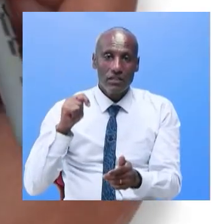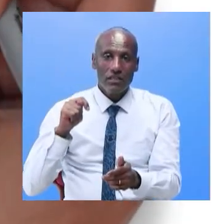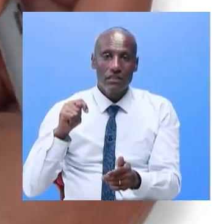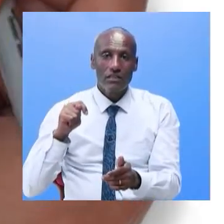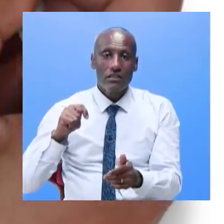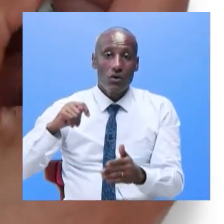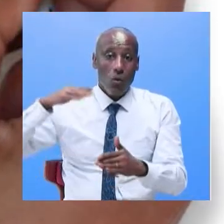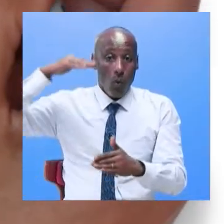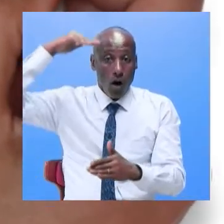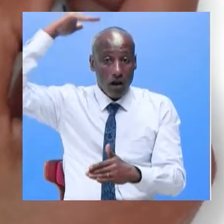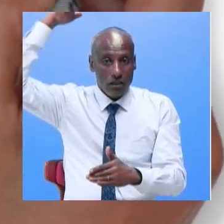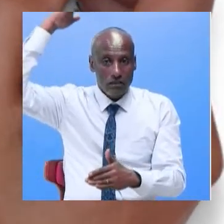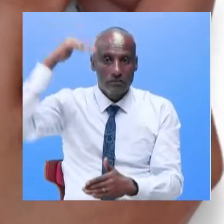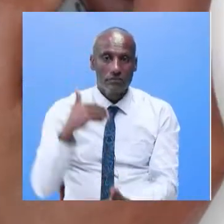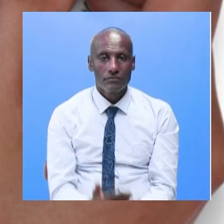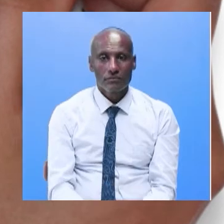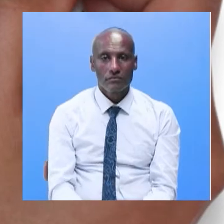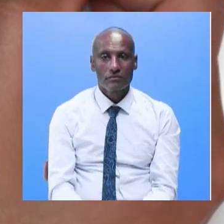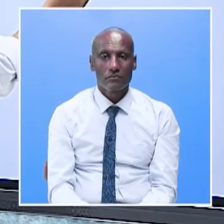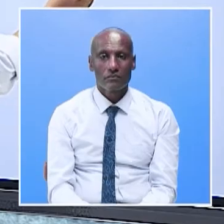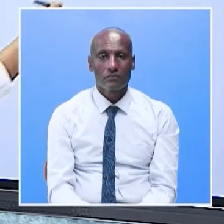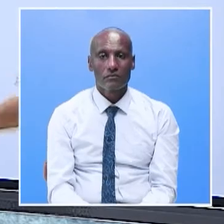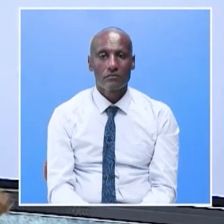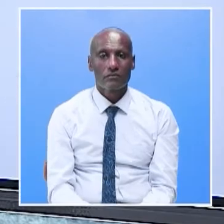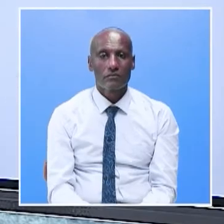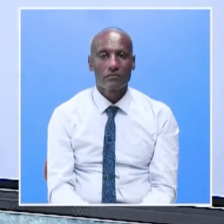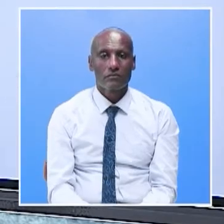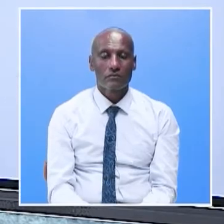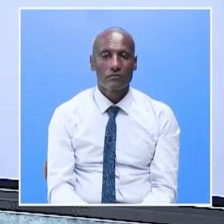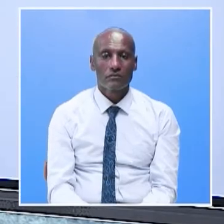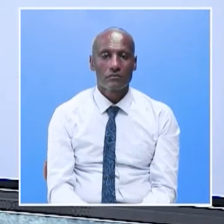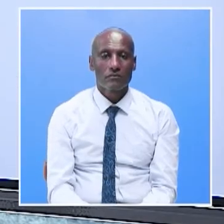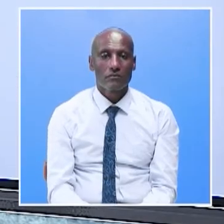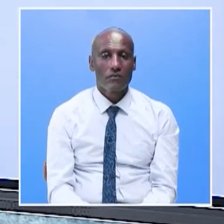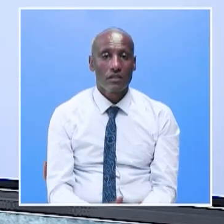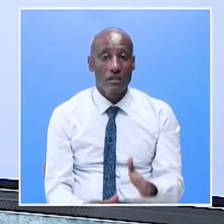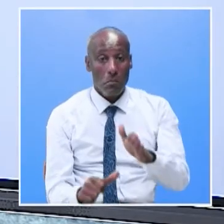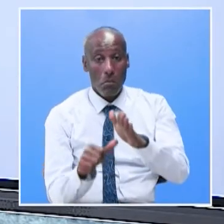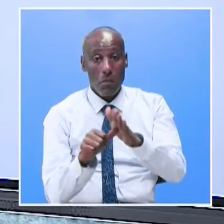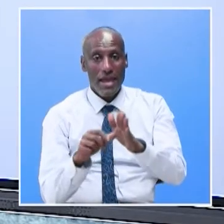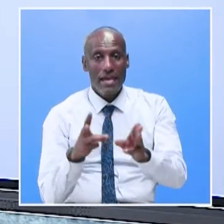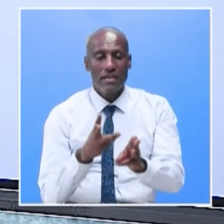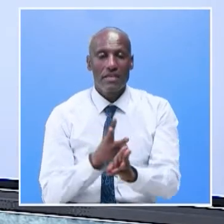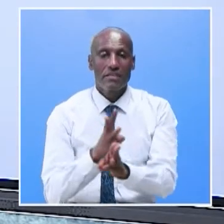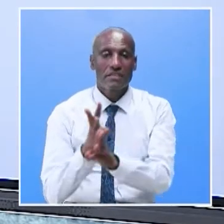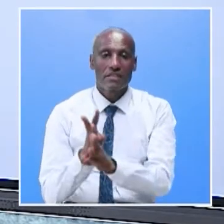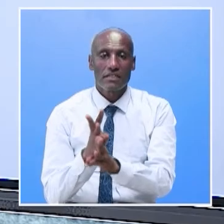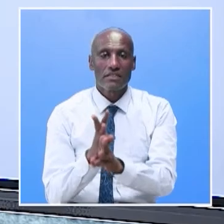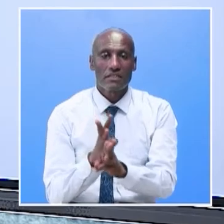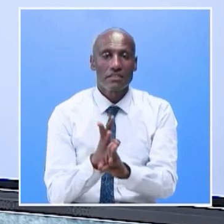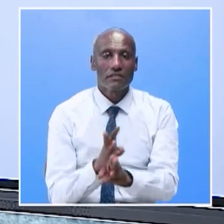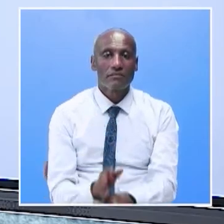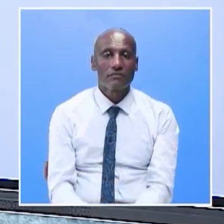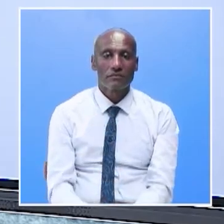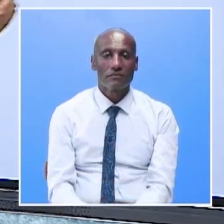wall. And also main street and road